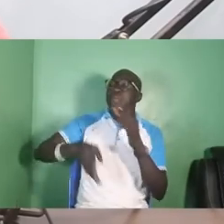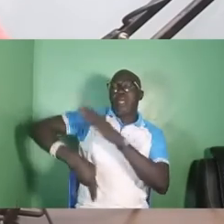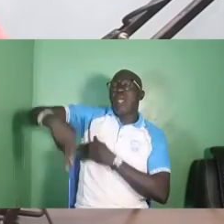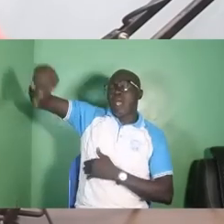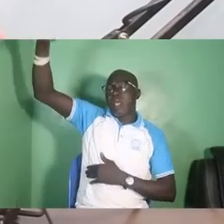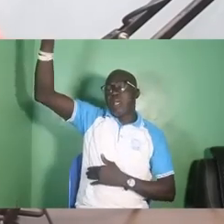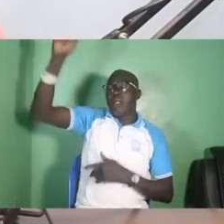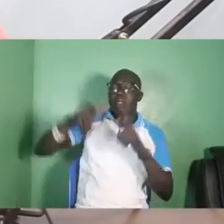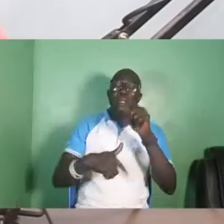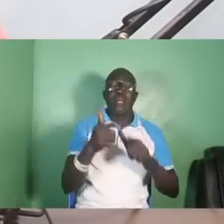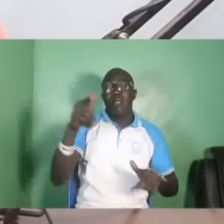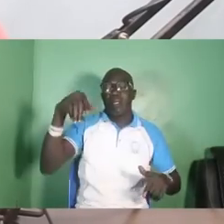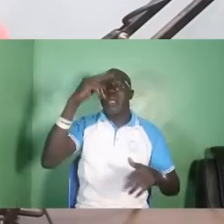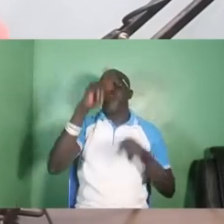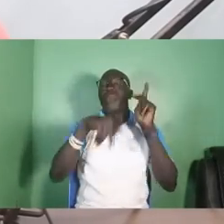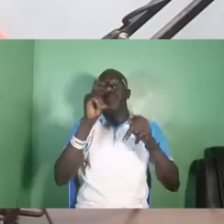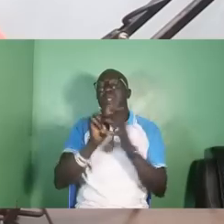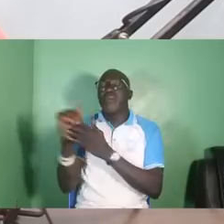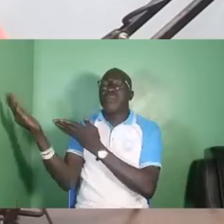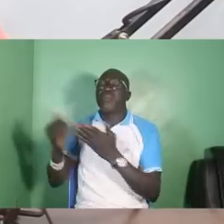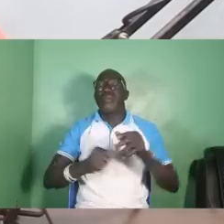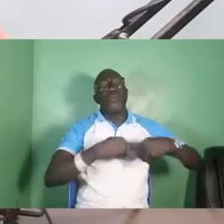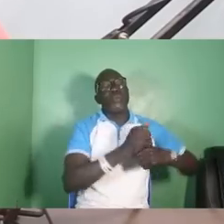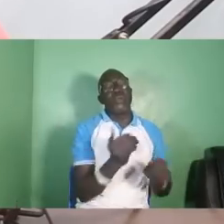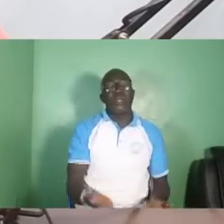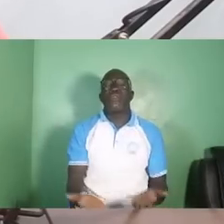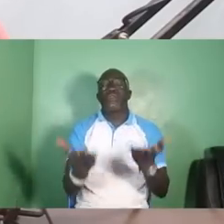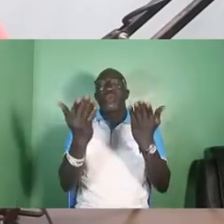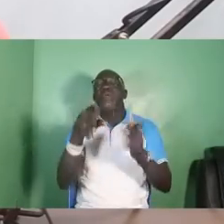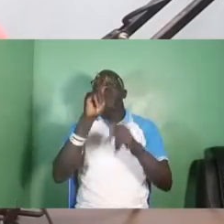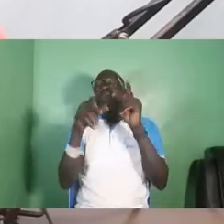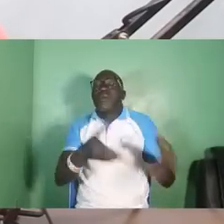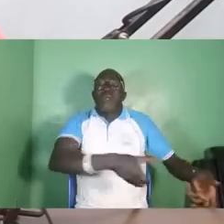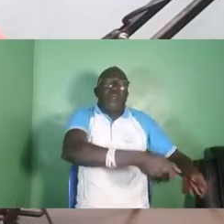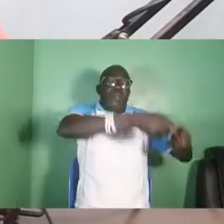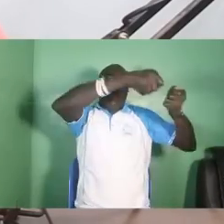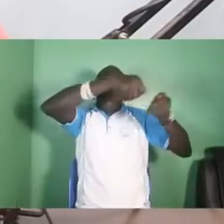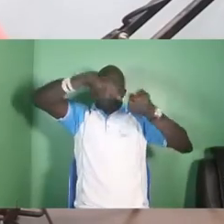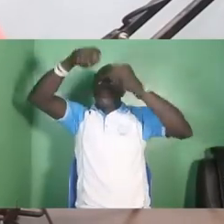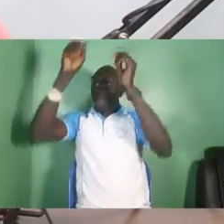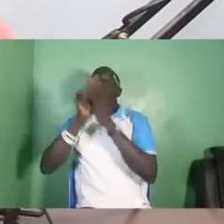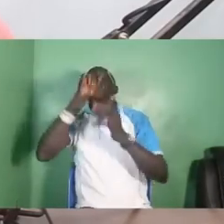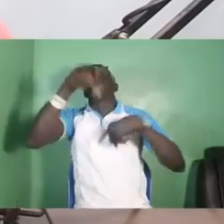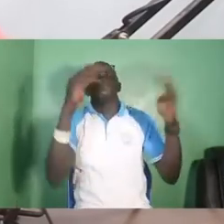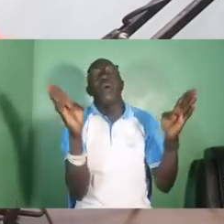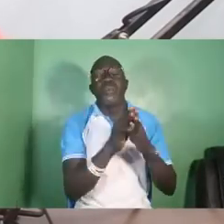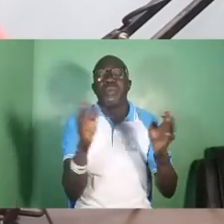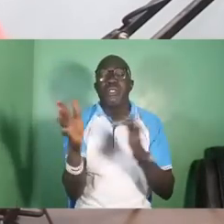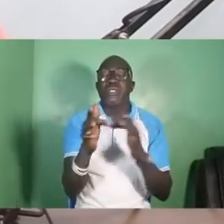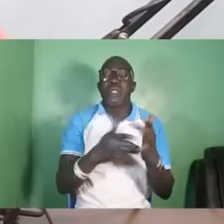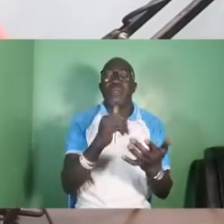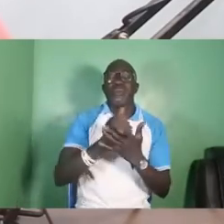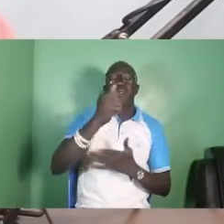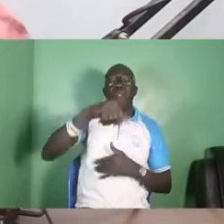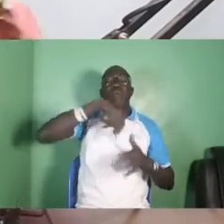amen awon to ma gbe oga the people that will raise you awon to fa so the people that will lift you o ya no pade won